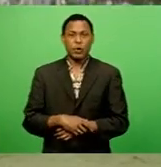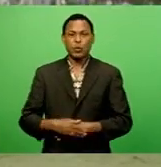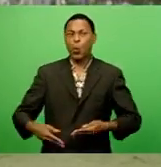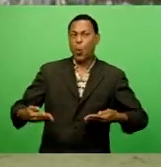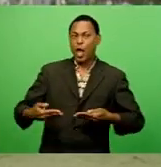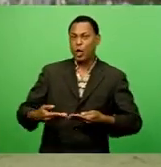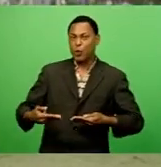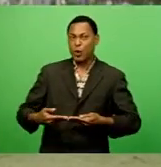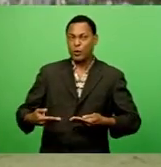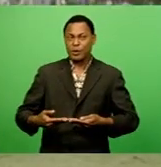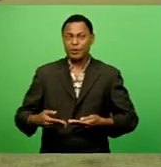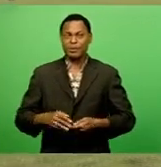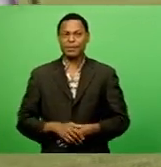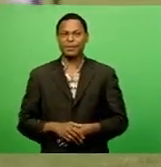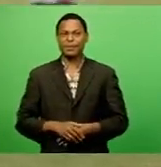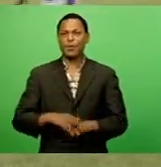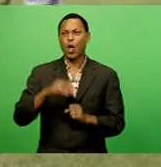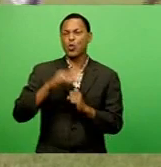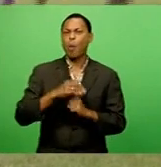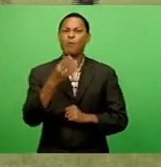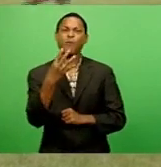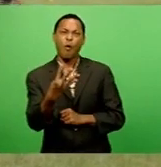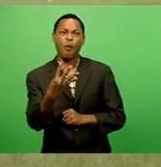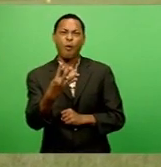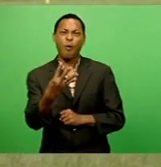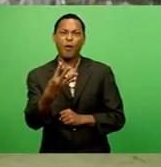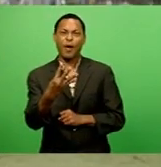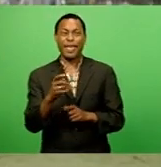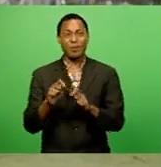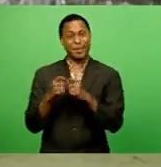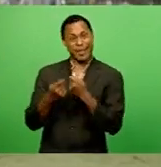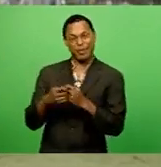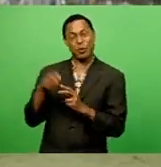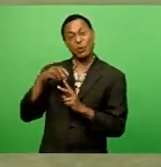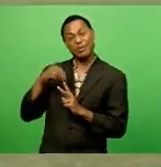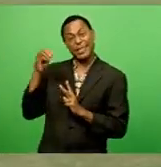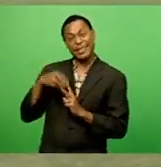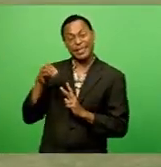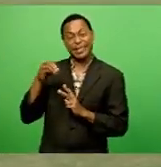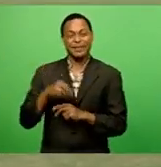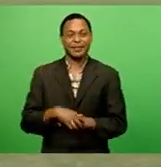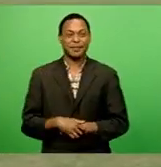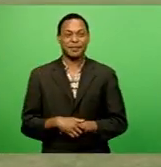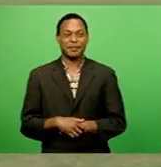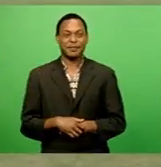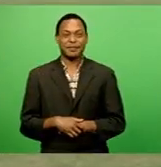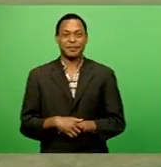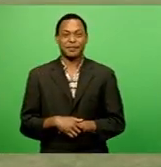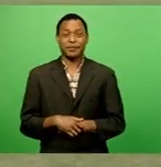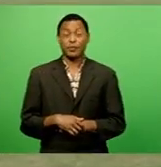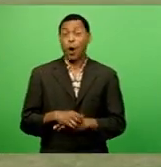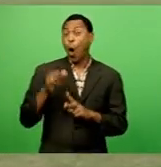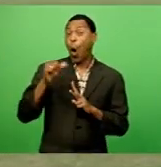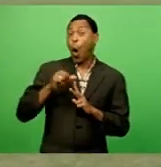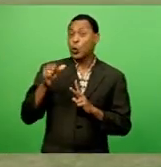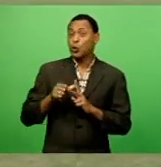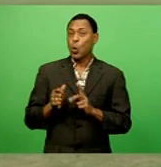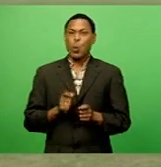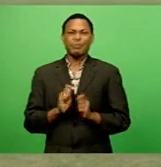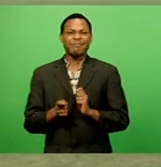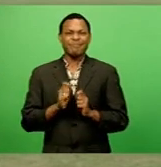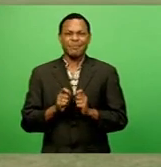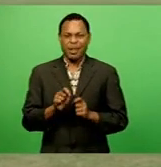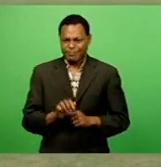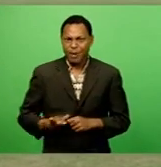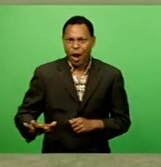the top four from the affiliates, get to pit their skills against one another. It will also be a testing ground for its